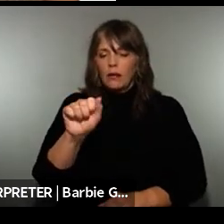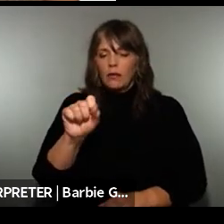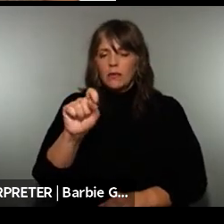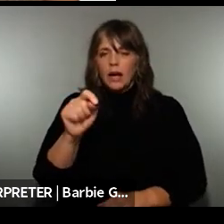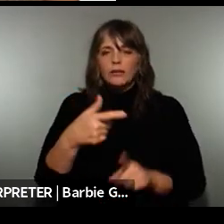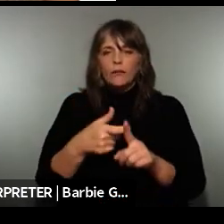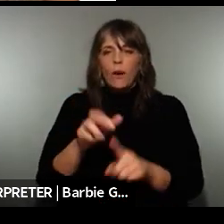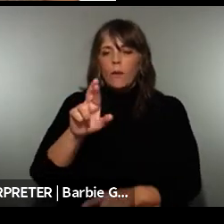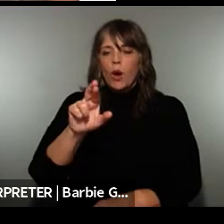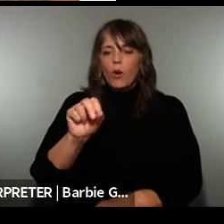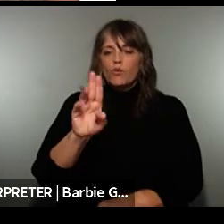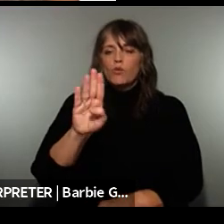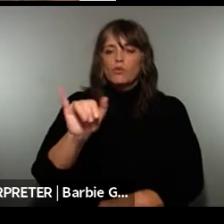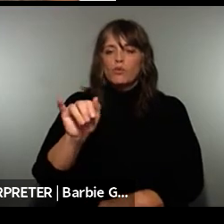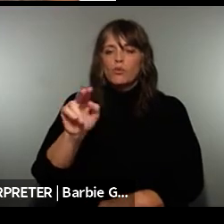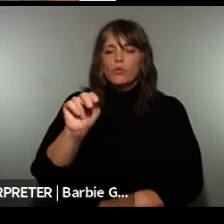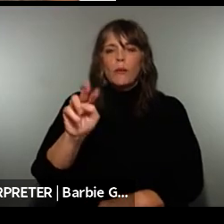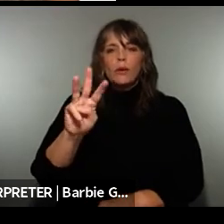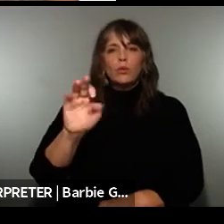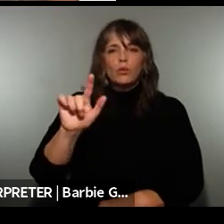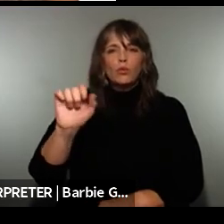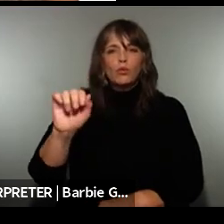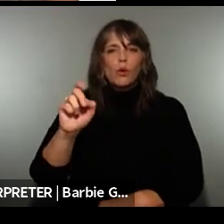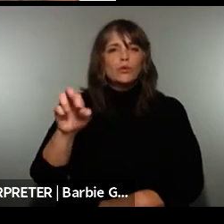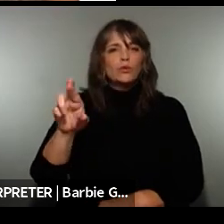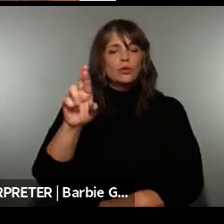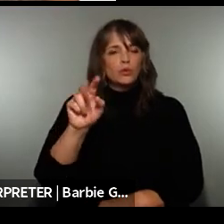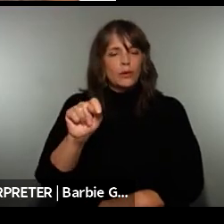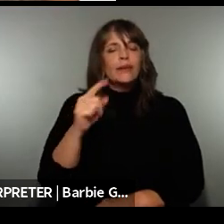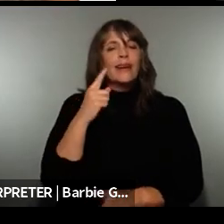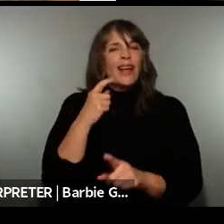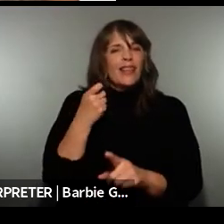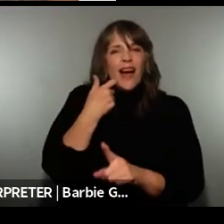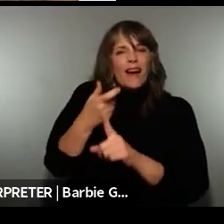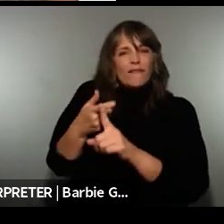who also wrote Breeding Sweetgrass, which Tara just read an excerpt from earlier.